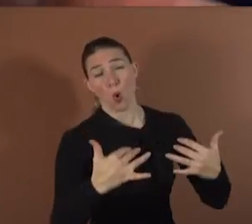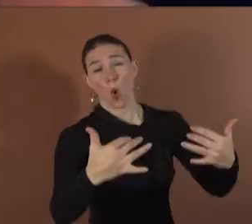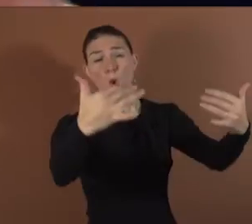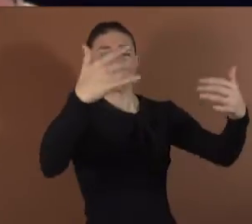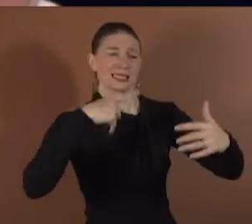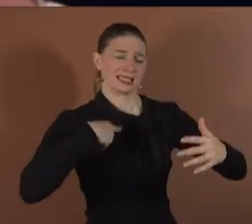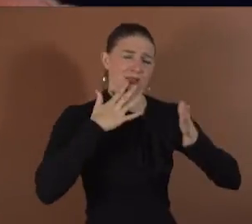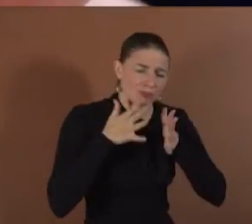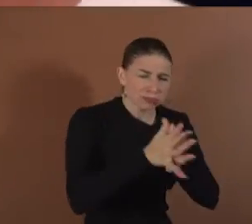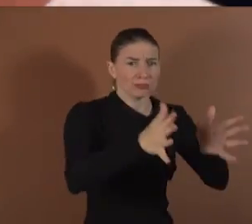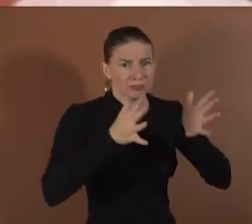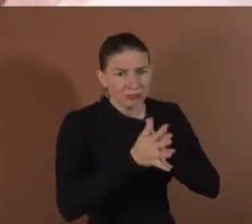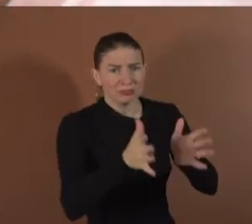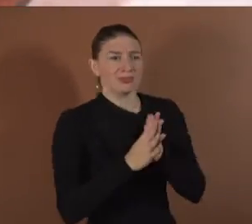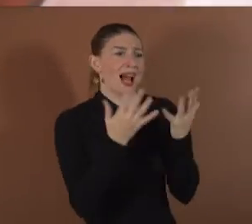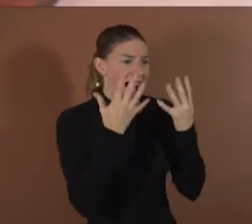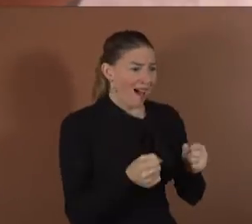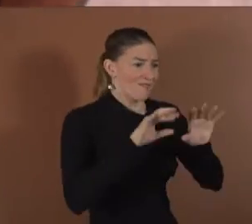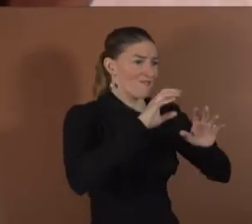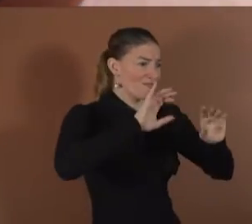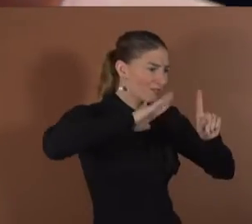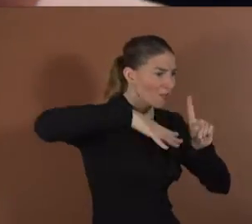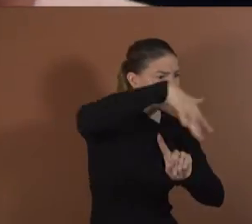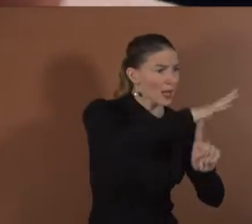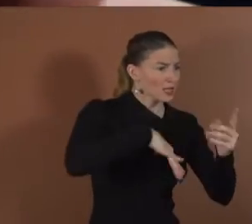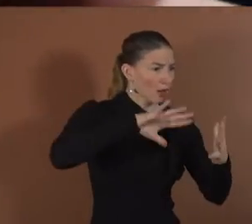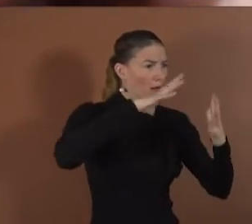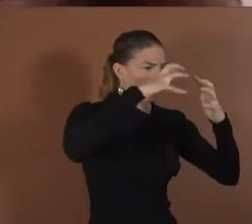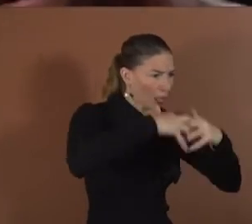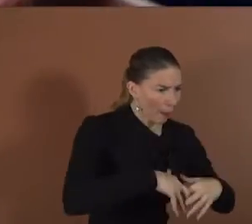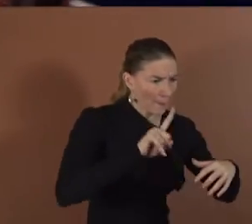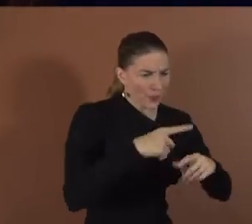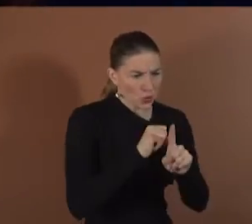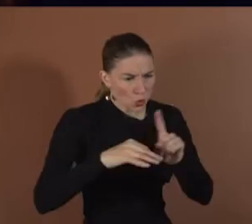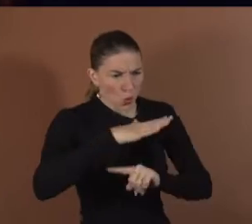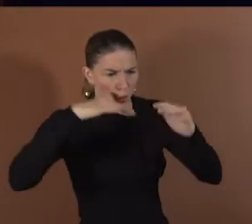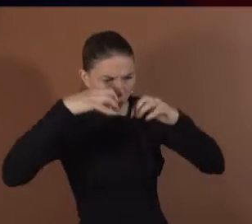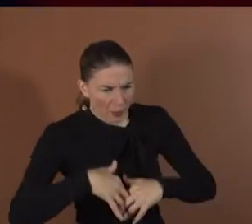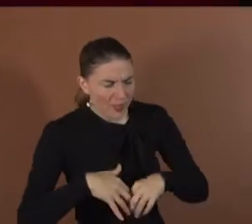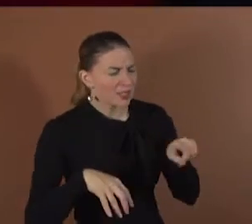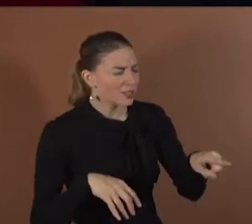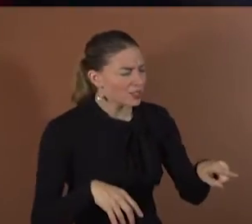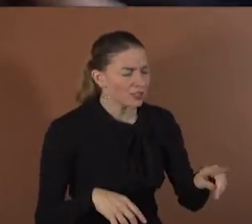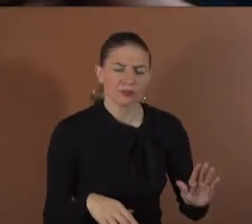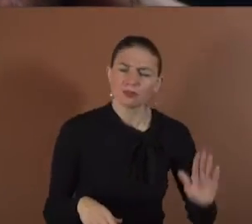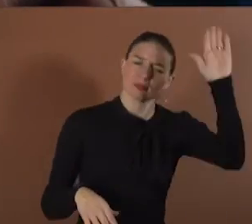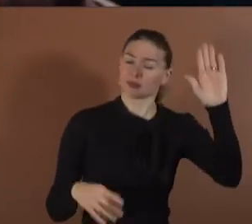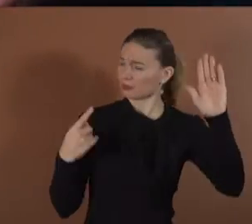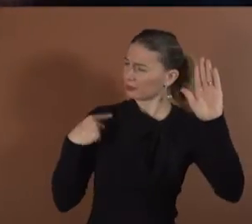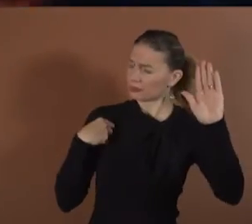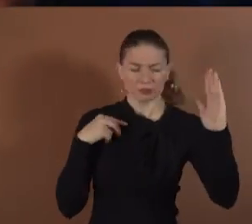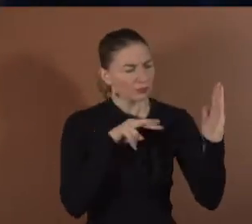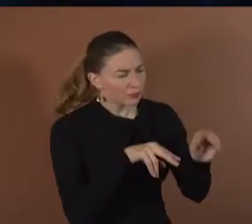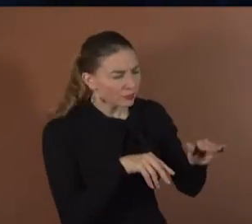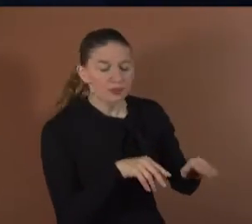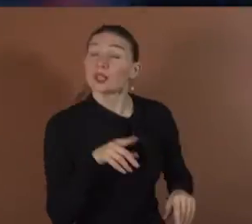collapse and how that will lead to social collapse. And she said, Dr. Naidoo, have you ever heard of Martin Luther King? And I said, yes. And she said,